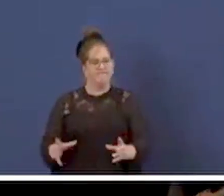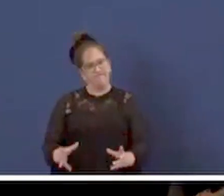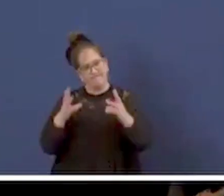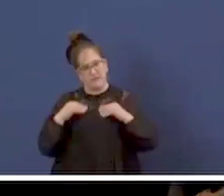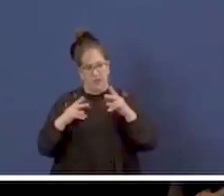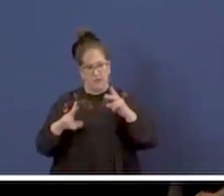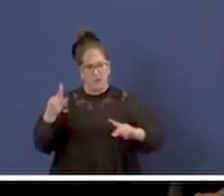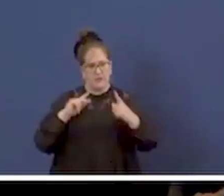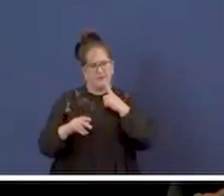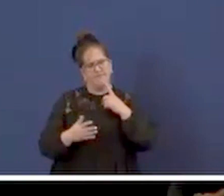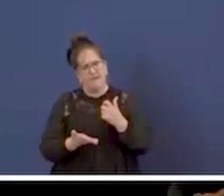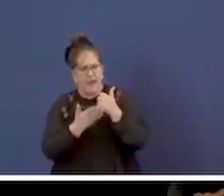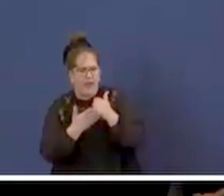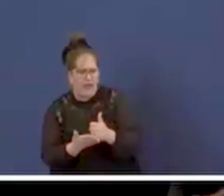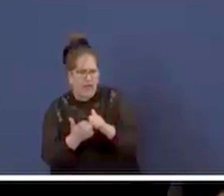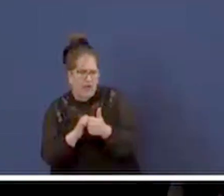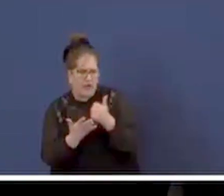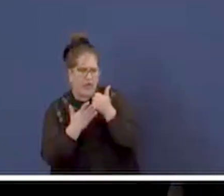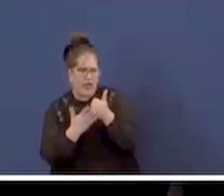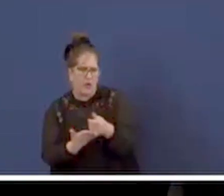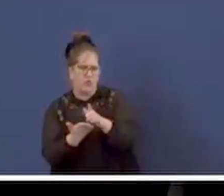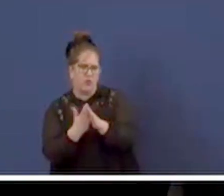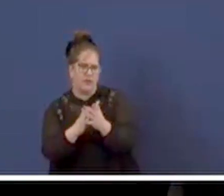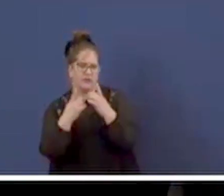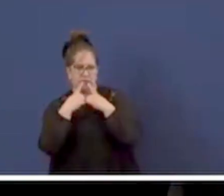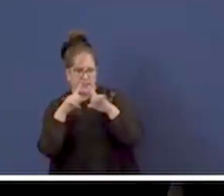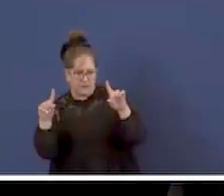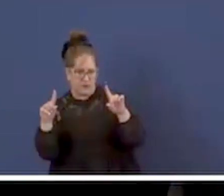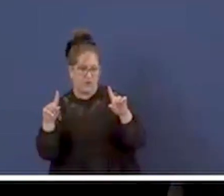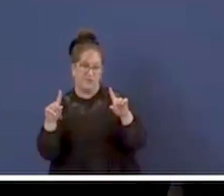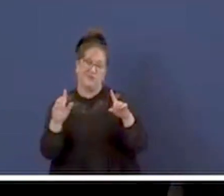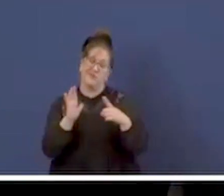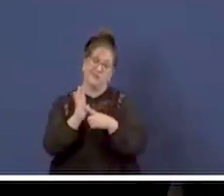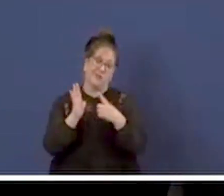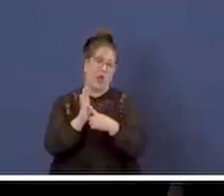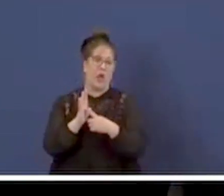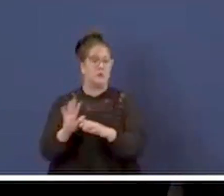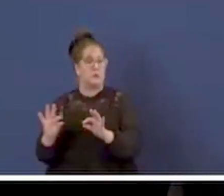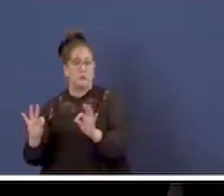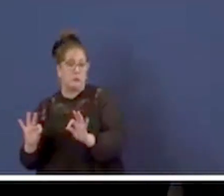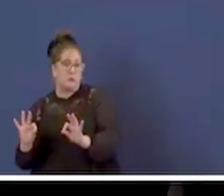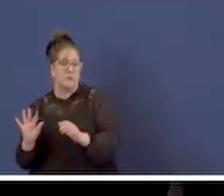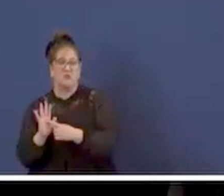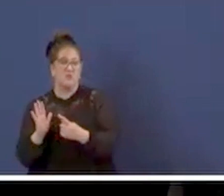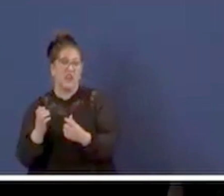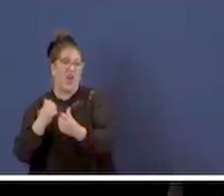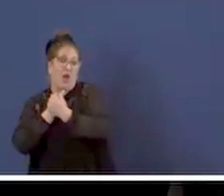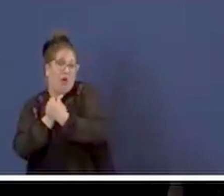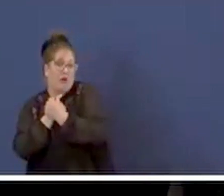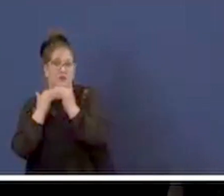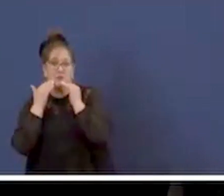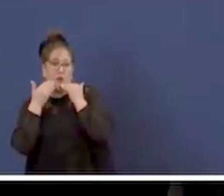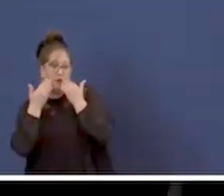how can we help you succeed? Mm-hmm. Sometimes that takes very little other than a hug and a